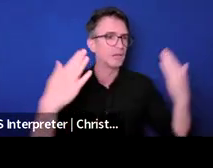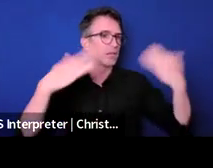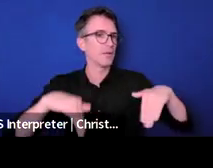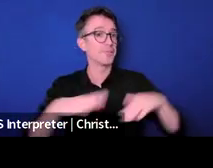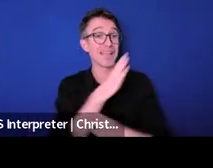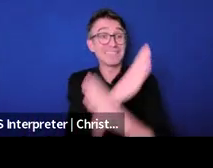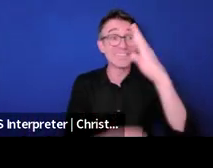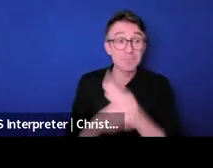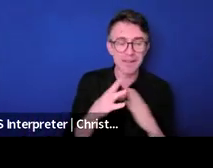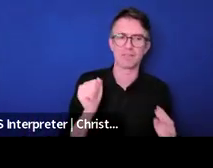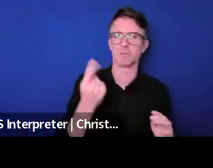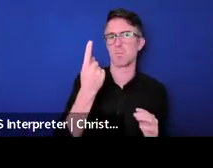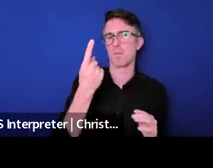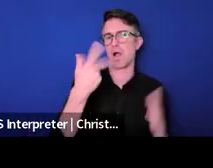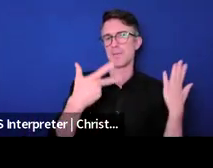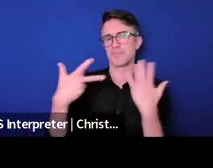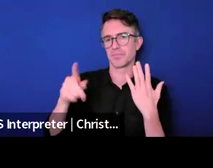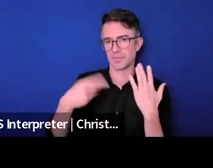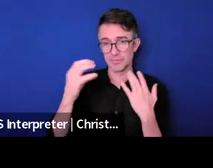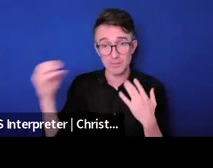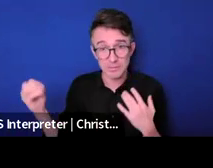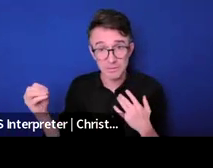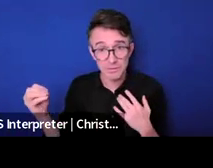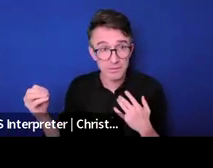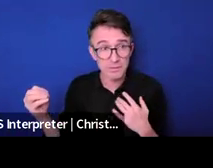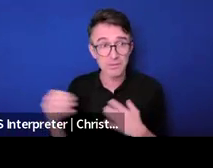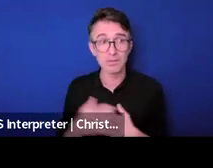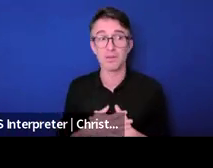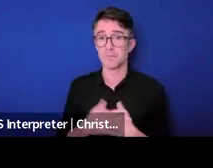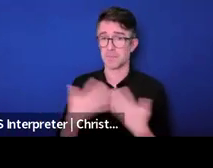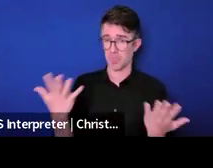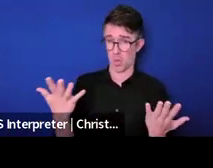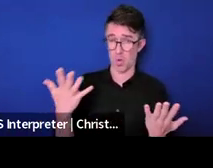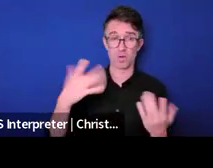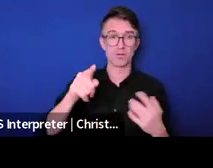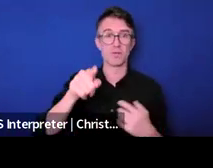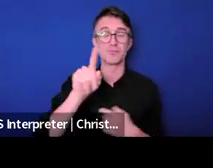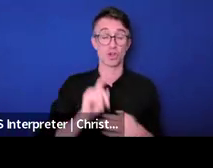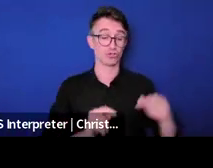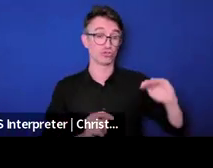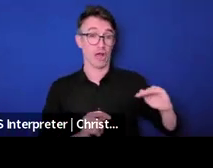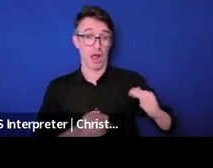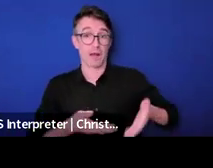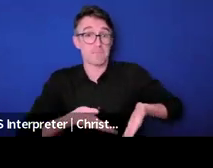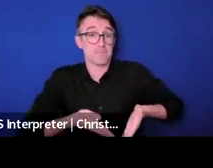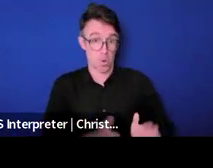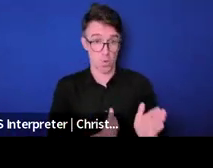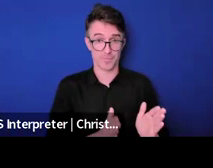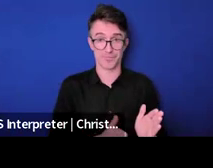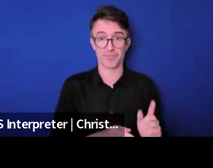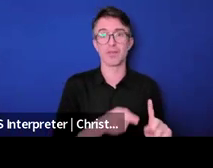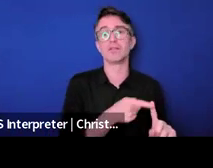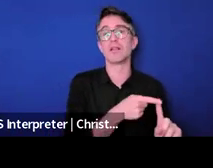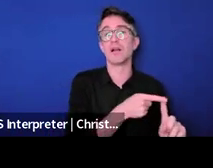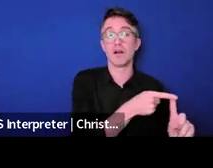born today will realize only 58% of its potential when they grew up as an adult. So we have a bit